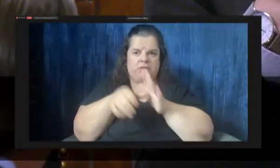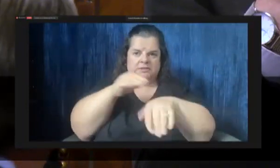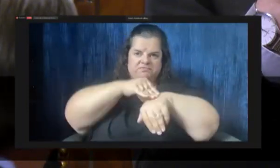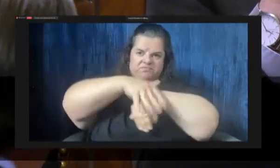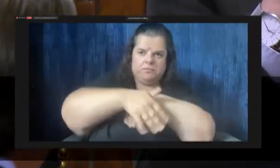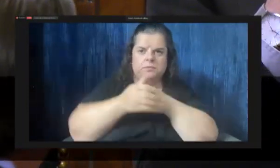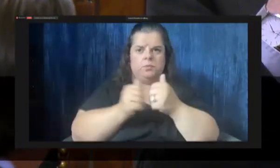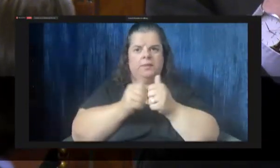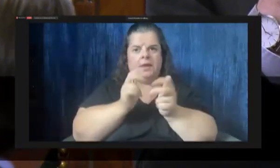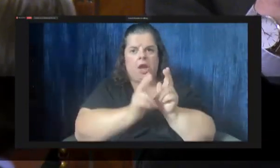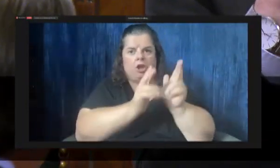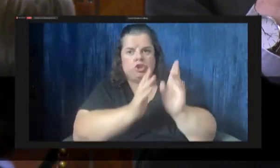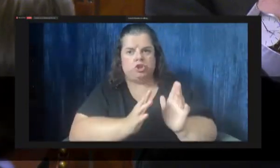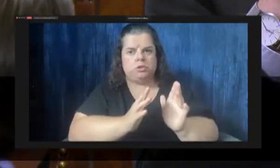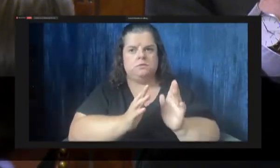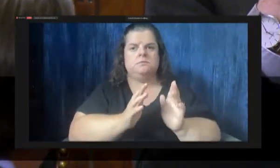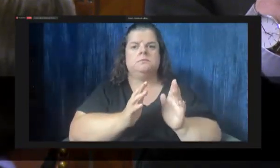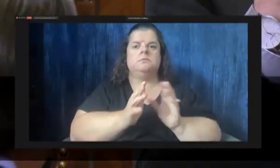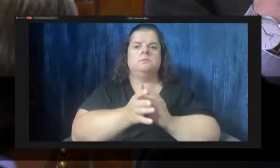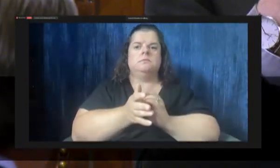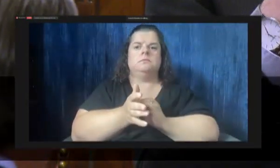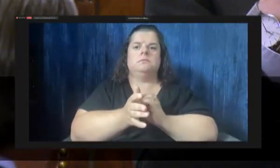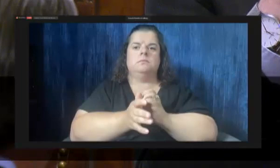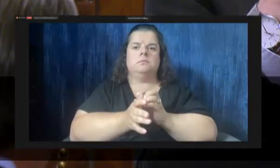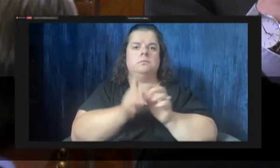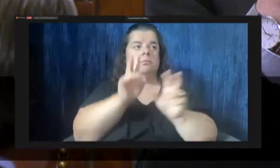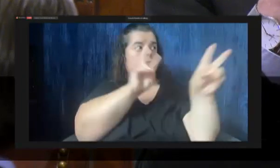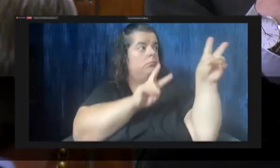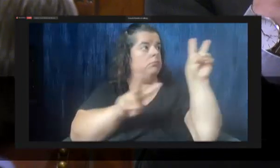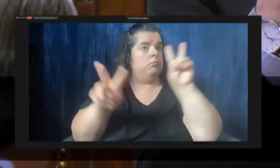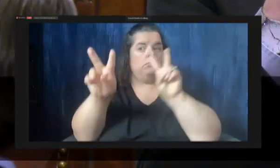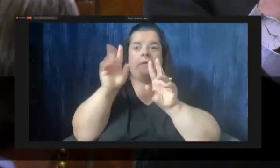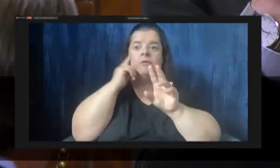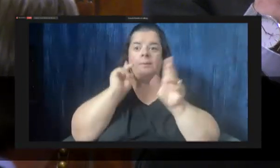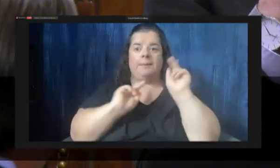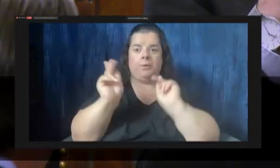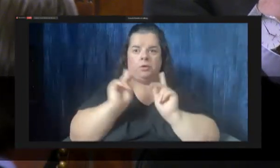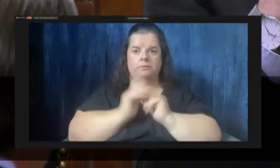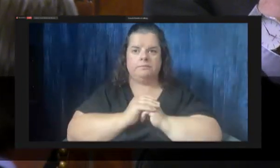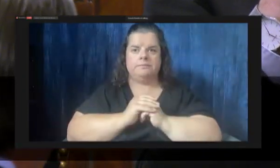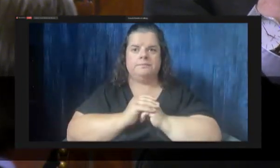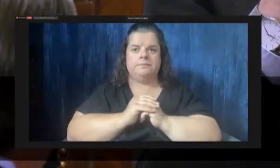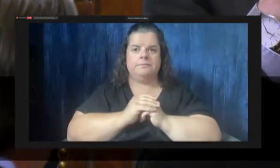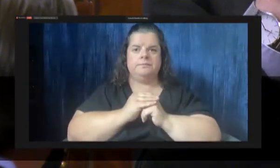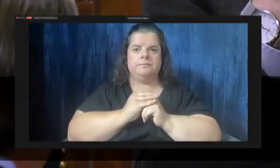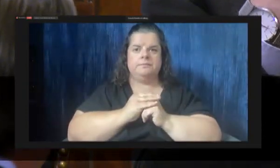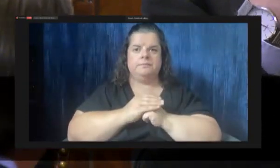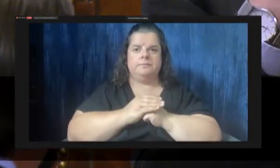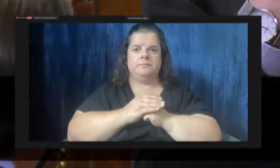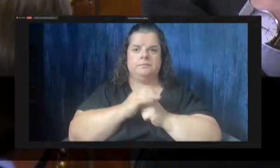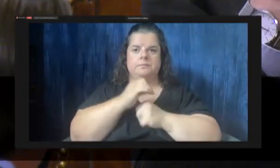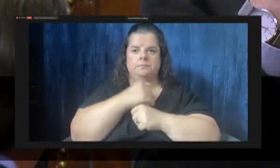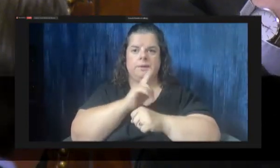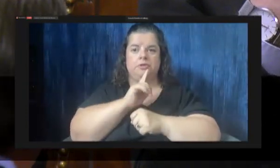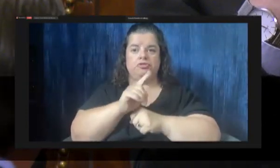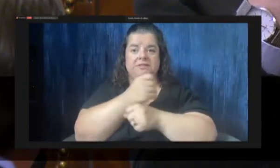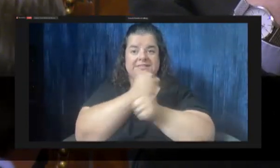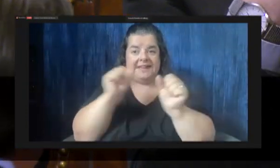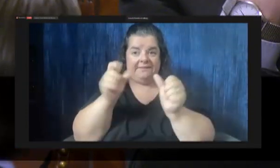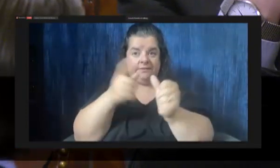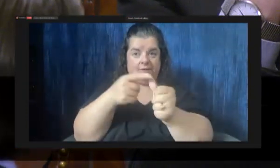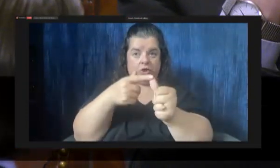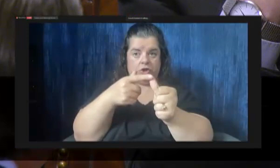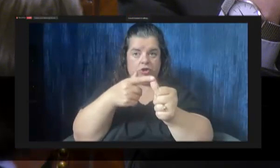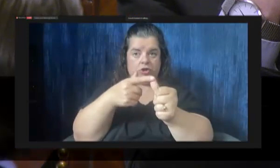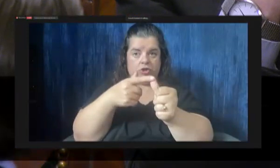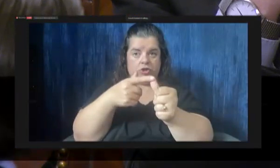as well, that they need to be on the lookout and that they need to make sure that, you know, they need to be safe. Right. They right. need to err on the